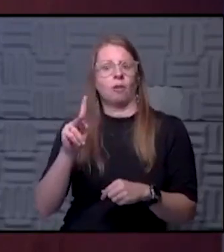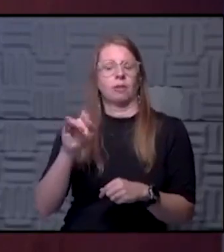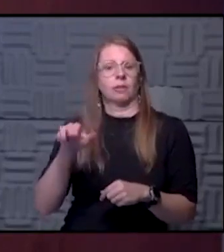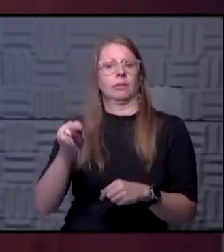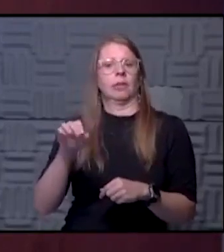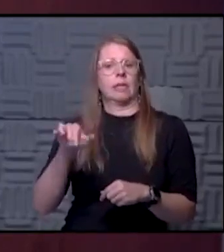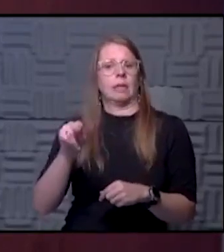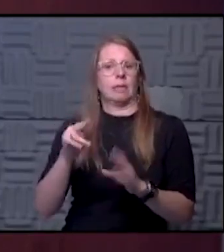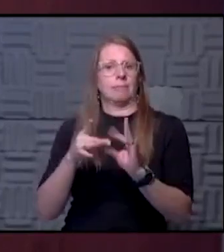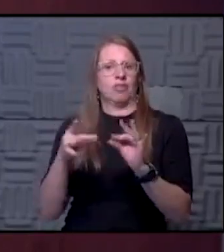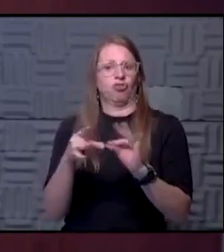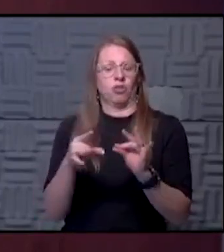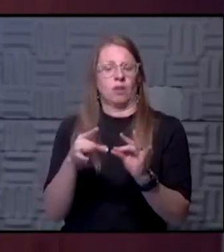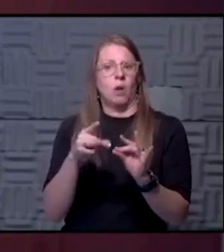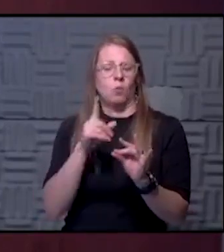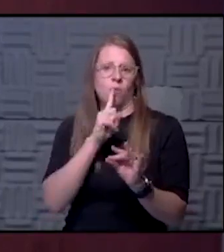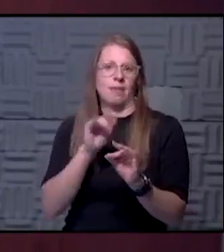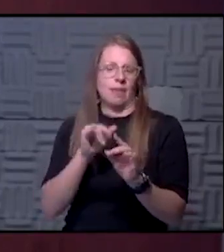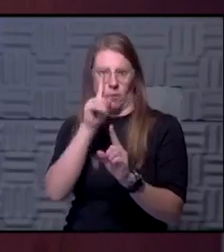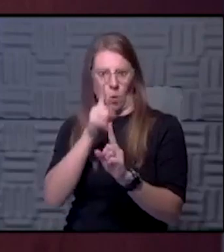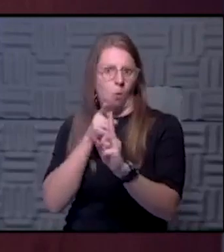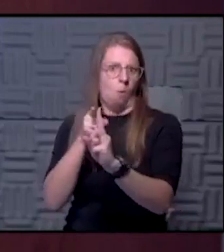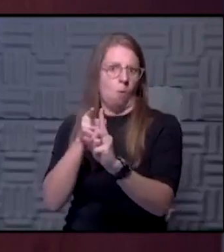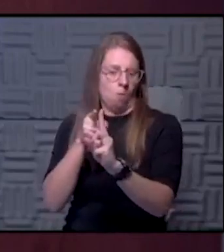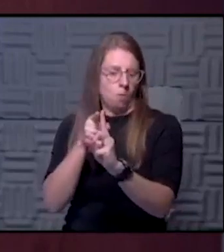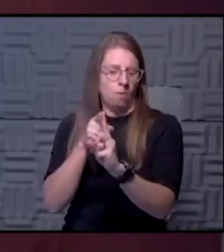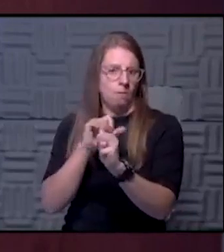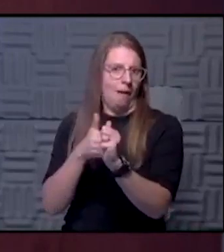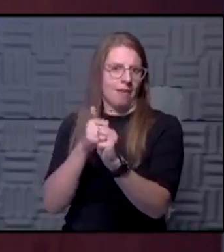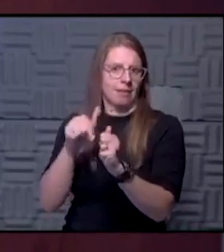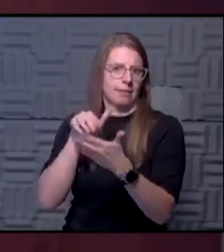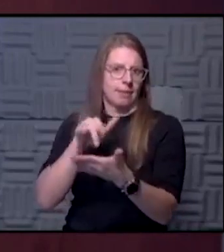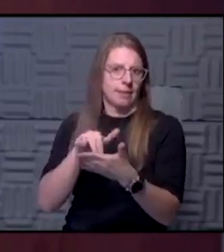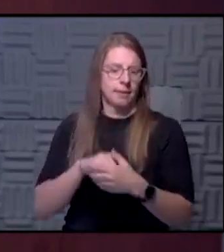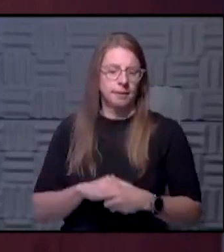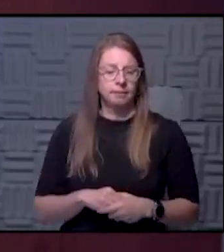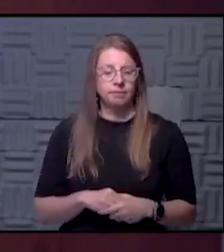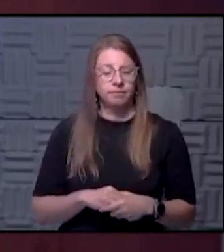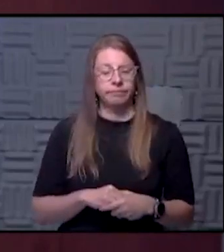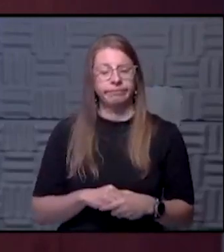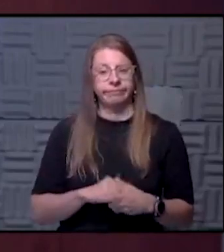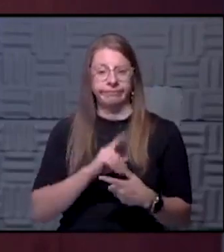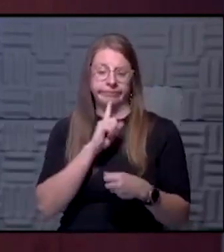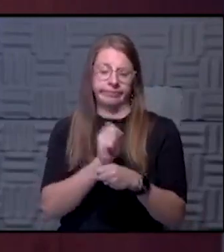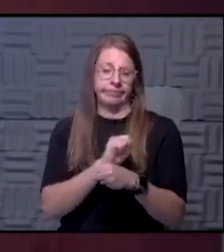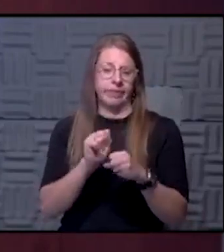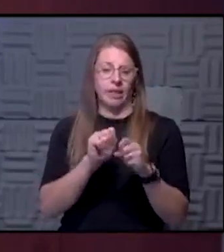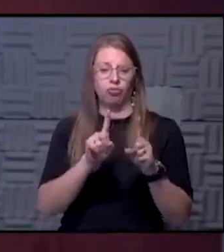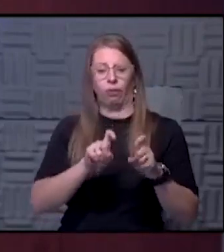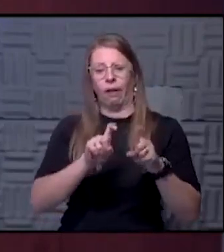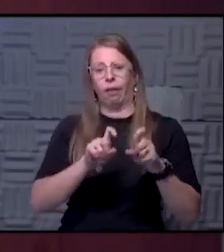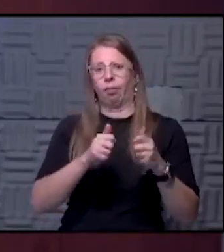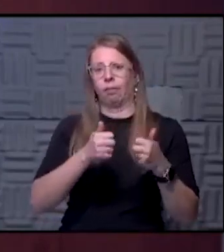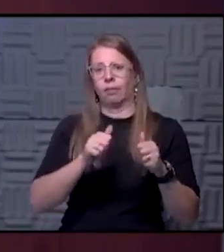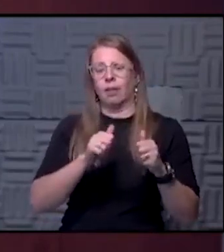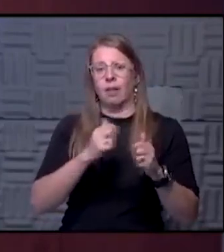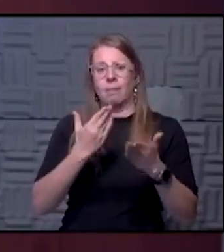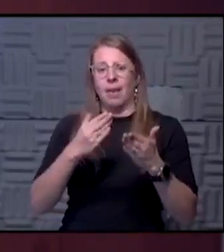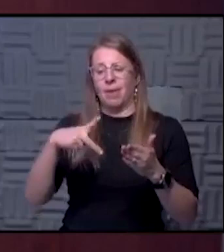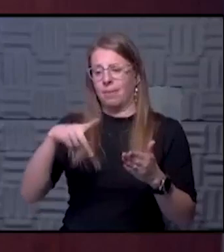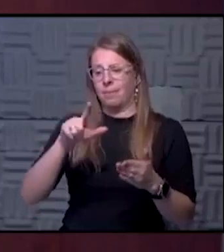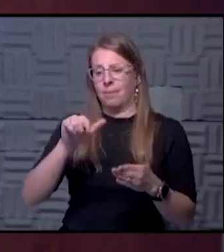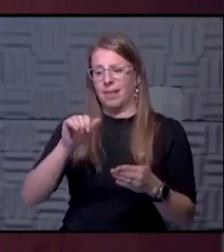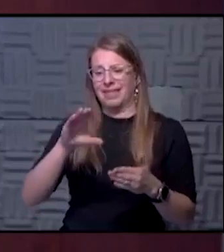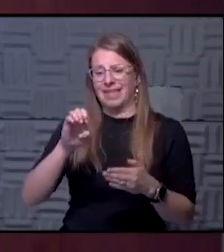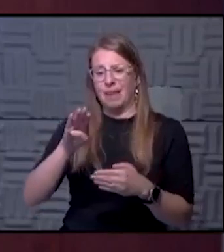is really the goal behind this. And it is a trial, so you may get placebo, and you may end up in the